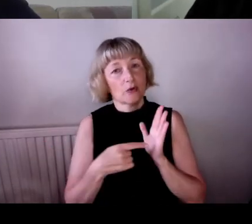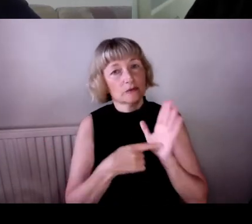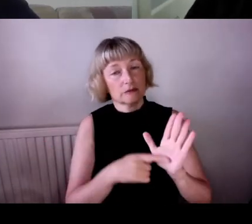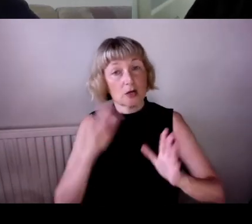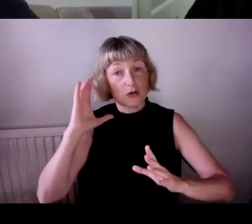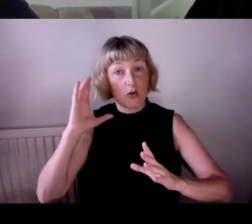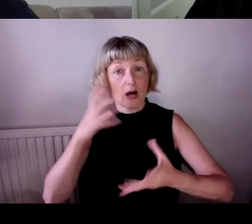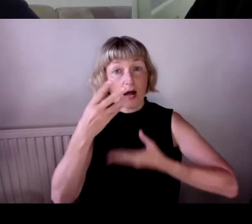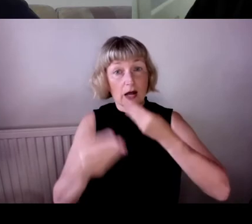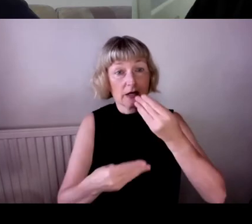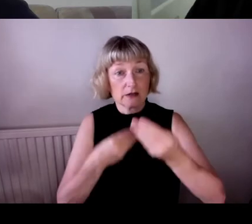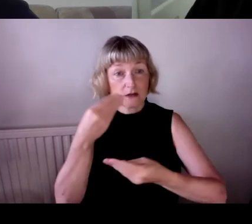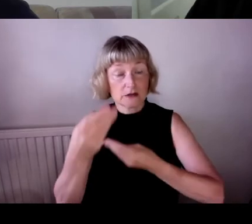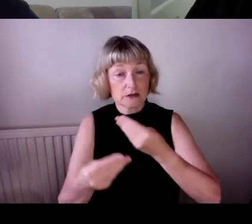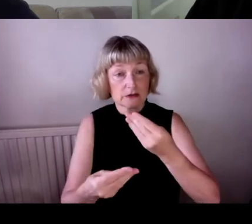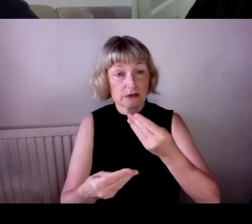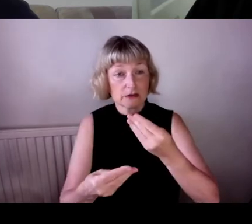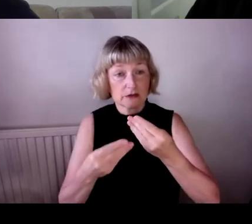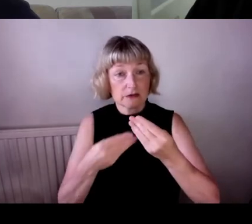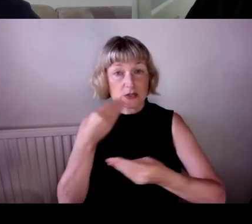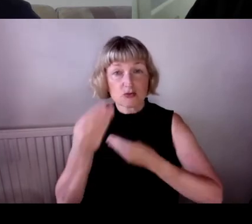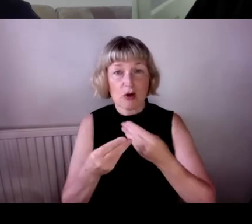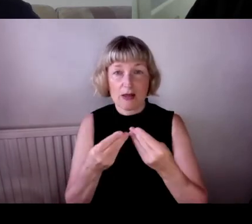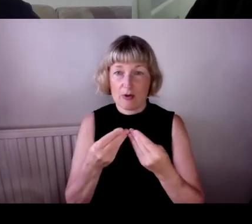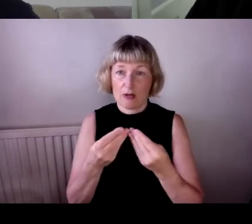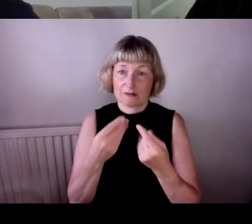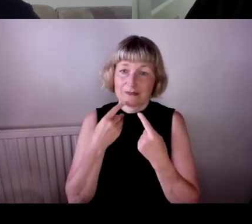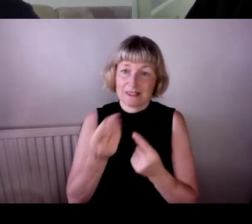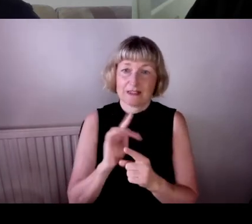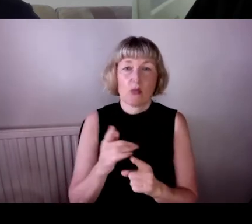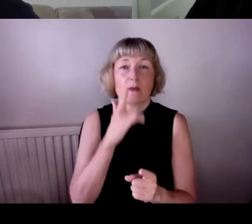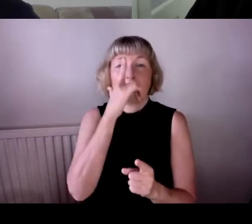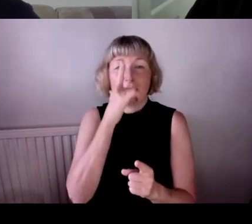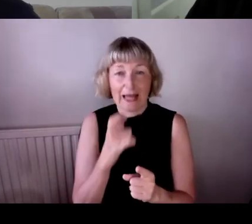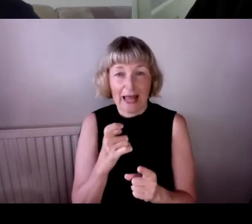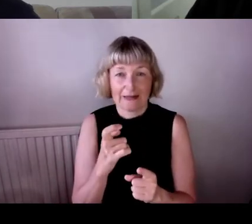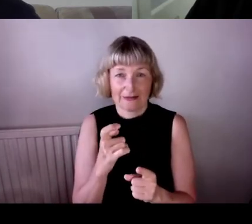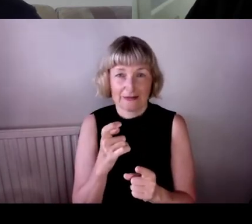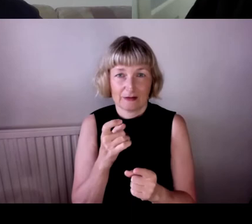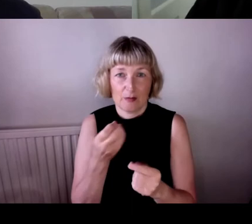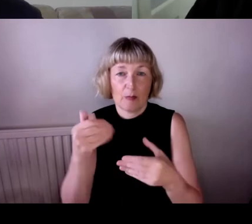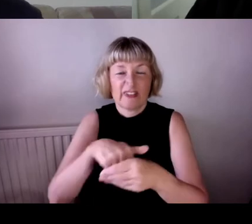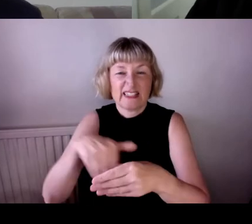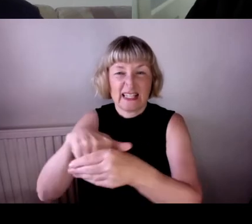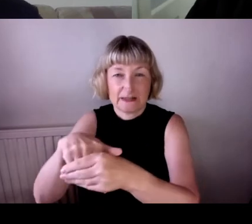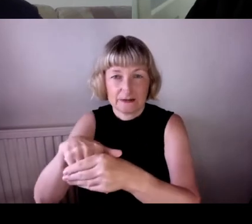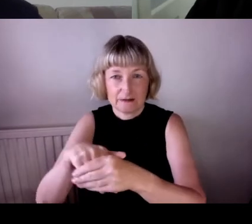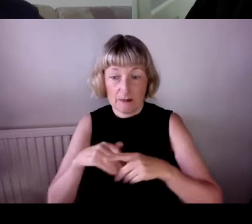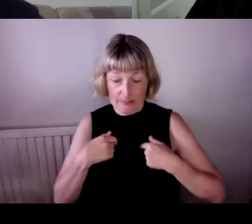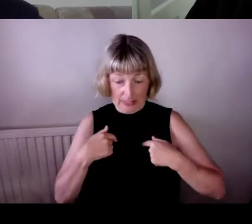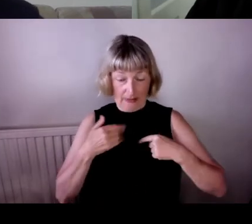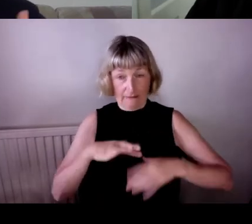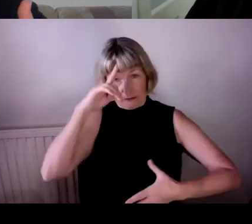doesn't describe what they want to do. They describe what they can. There were a few gaps in that, and it was a question of making those decisions in